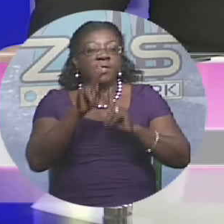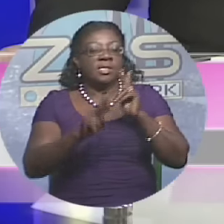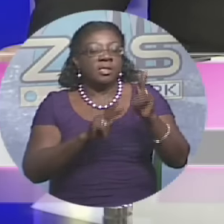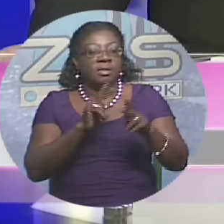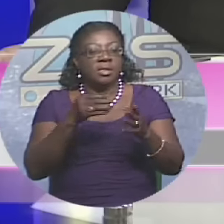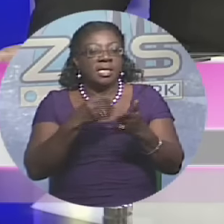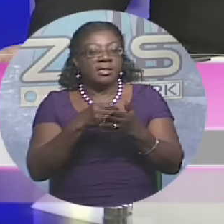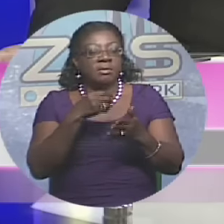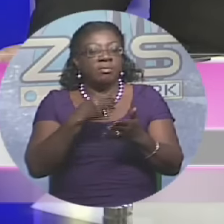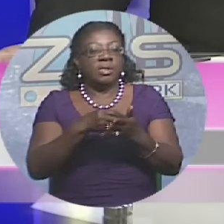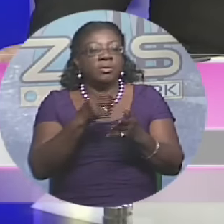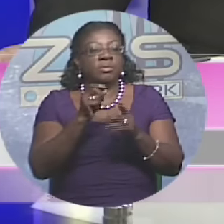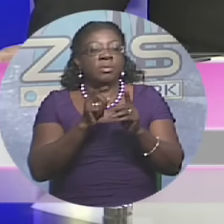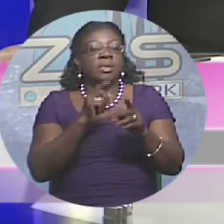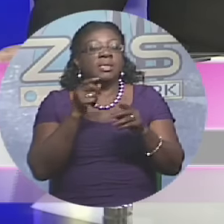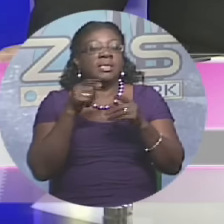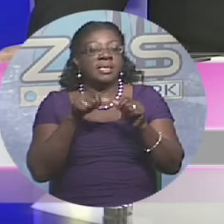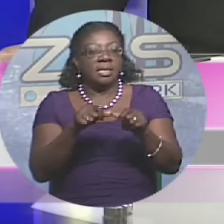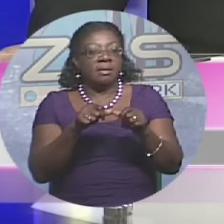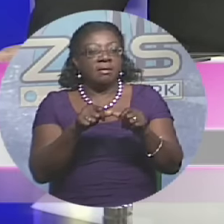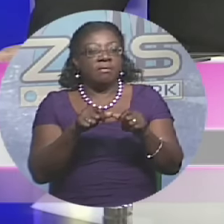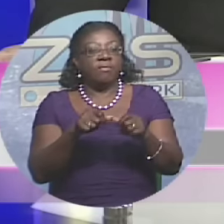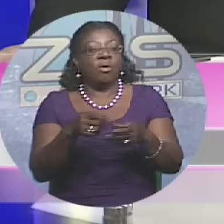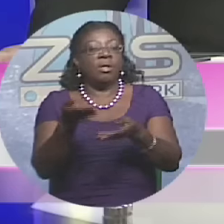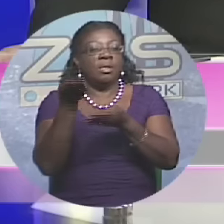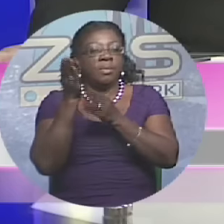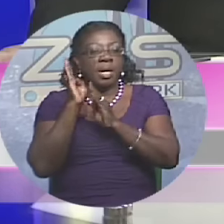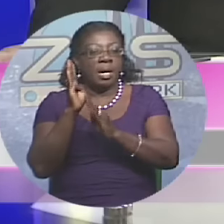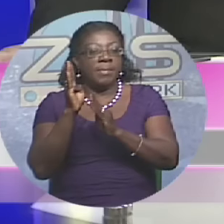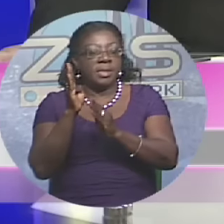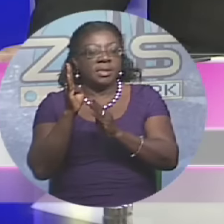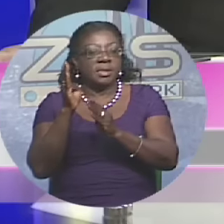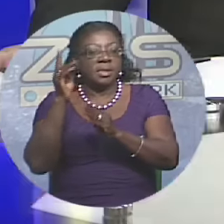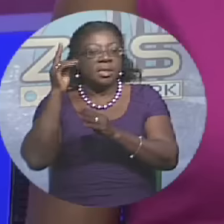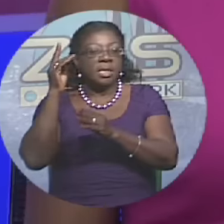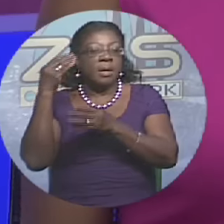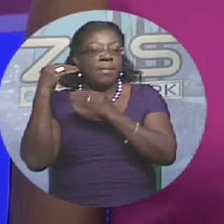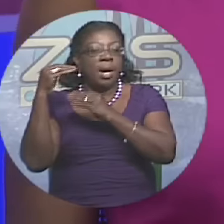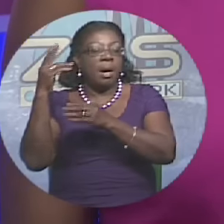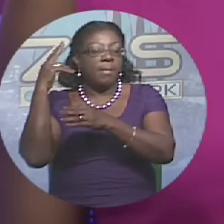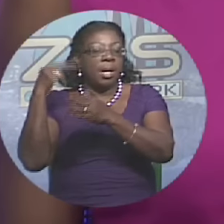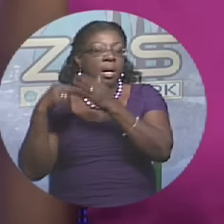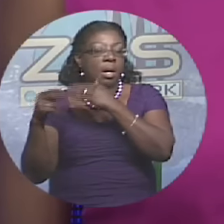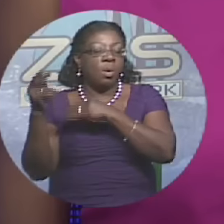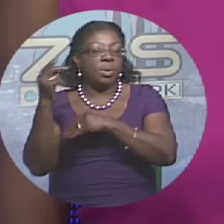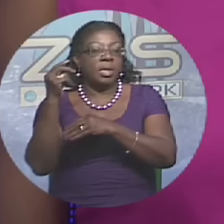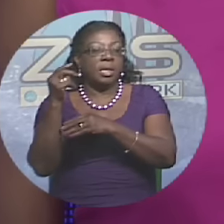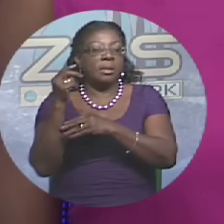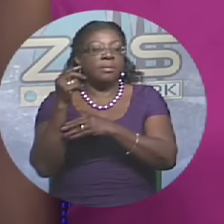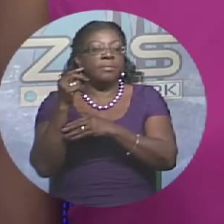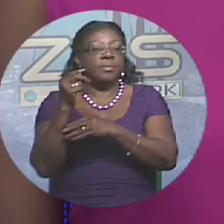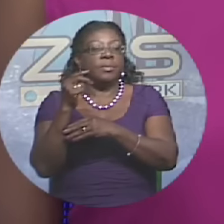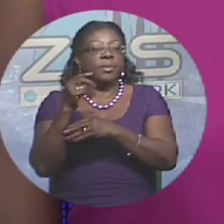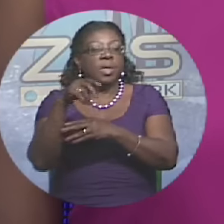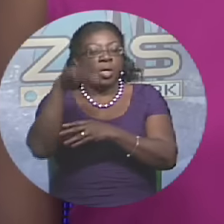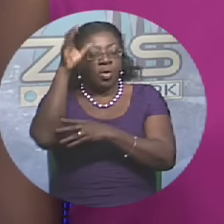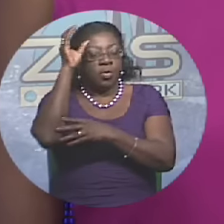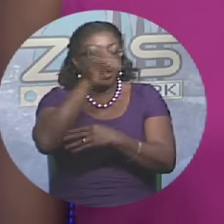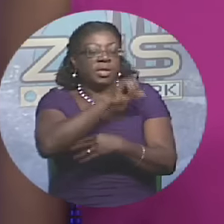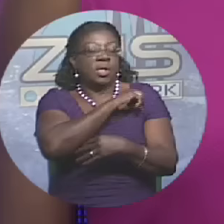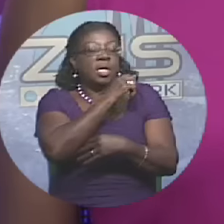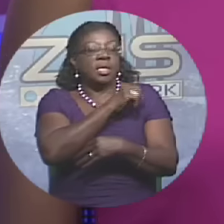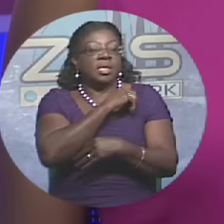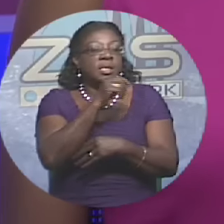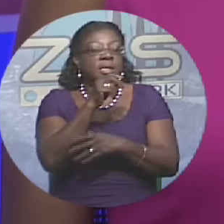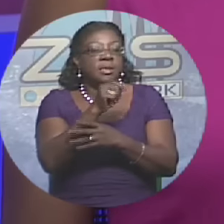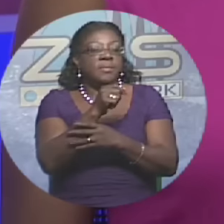Bahamian Riviera. Good evening, everyone. I'm Chris Saunders. Thank you so much for joining us. And I'm Charisma Robinson. ZNS News broke the story yesterday that